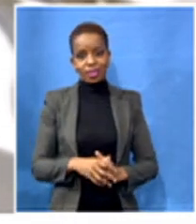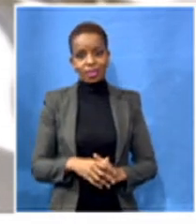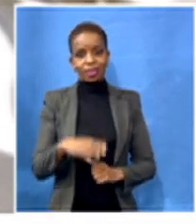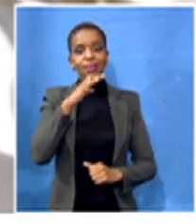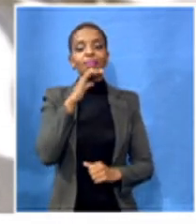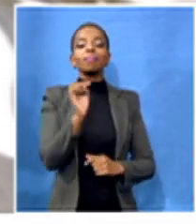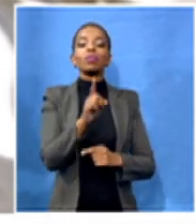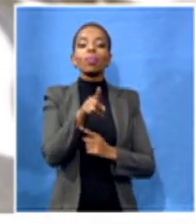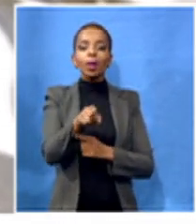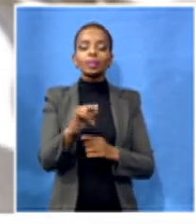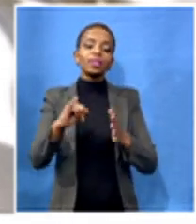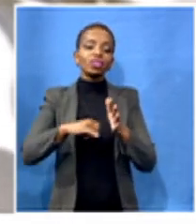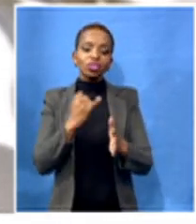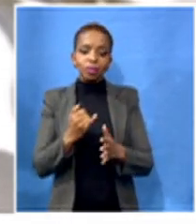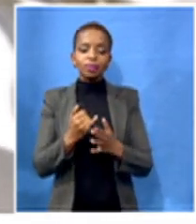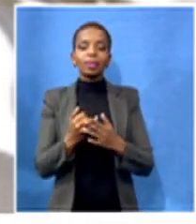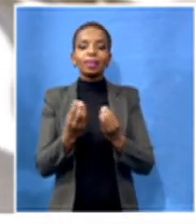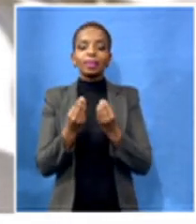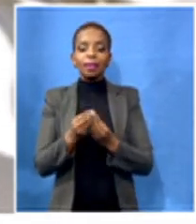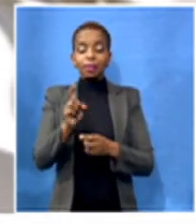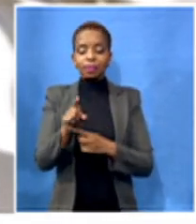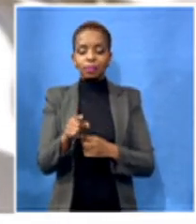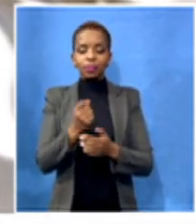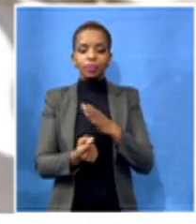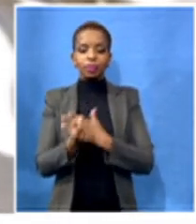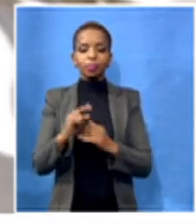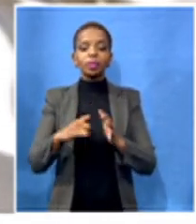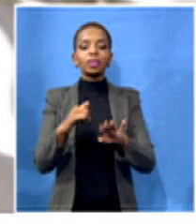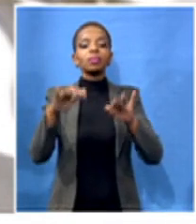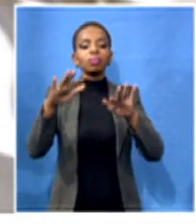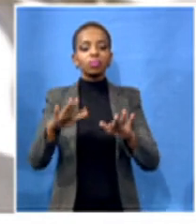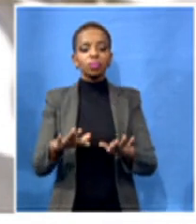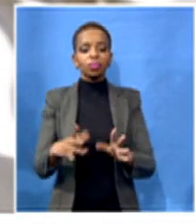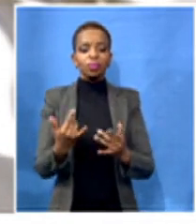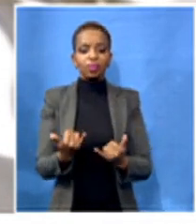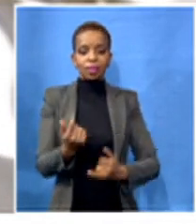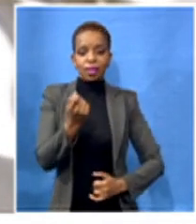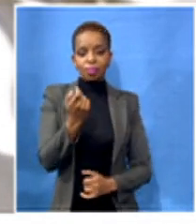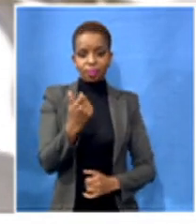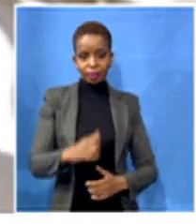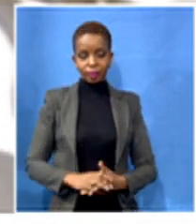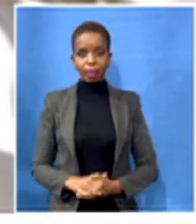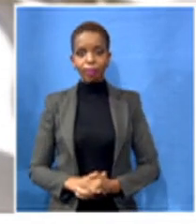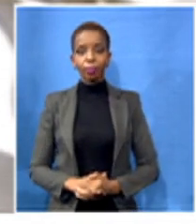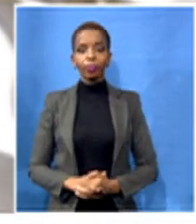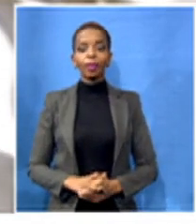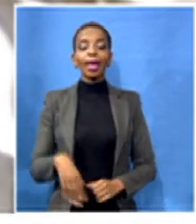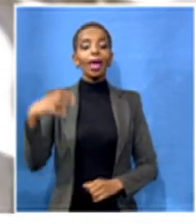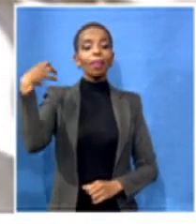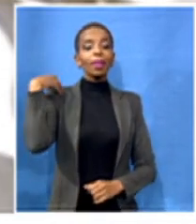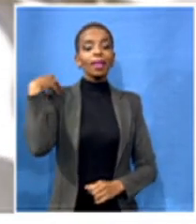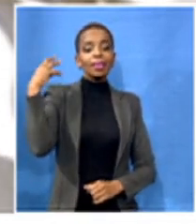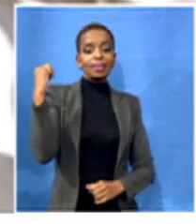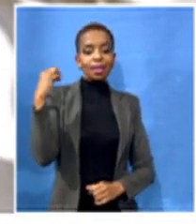that has just locked down everything. So the ministers, whether it's the president, and Nkosazana Dlamini-Zuma